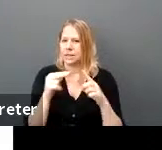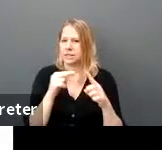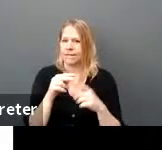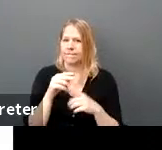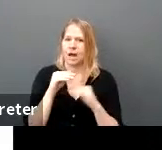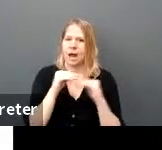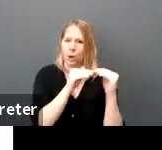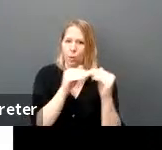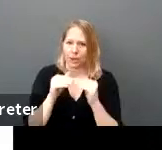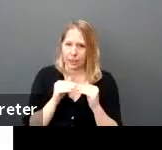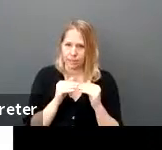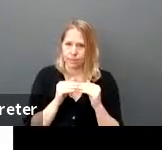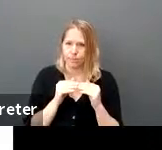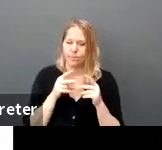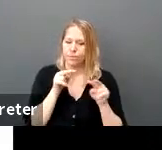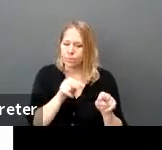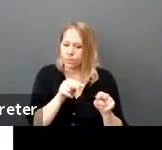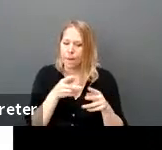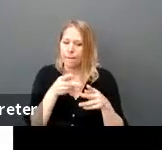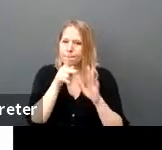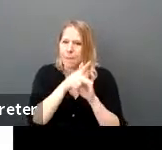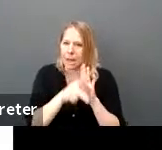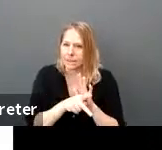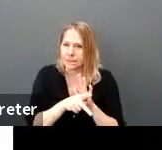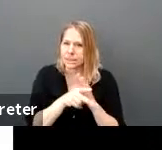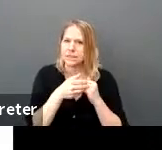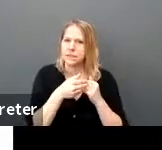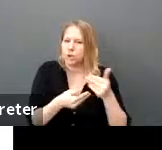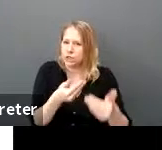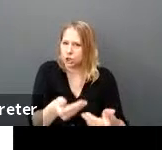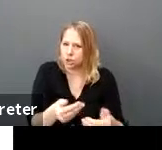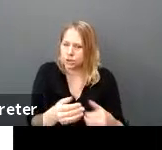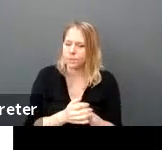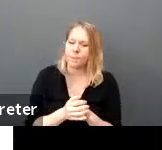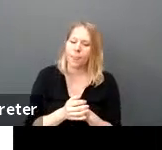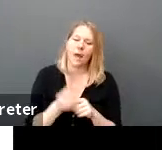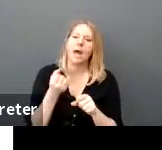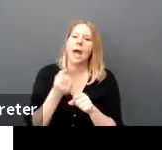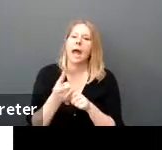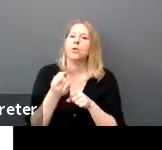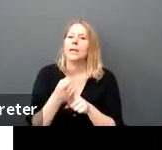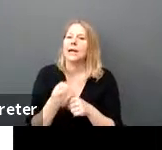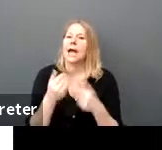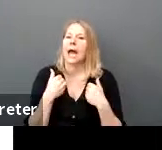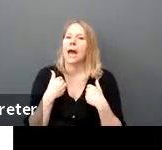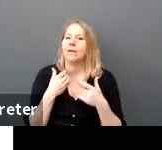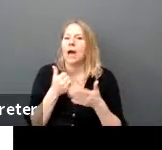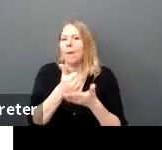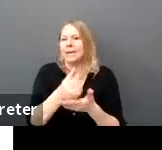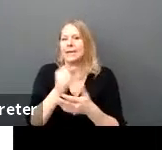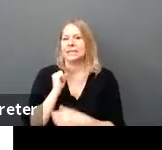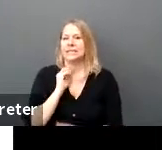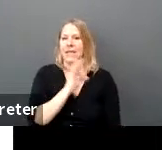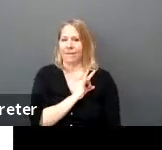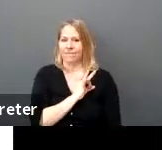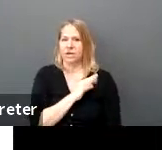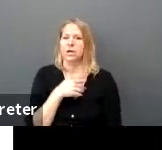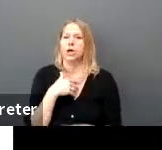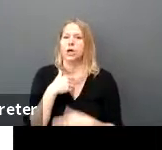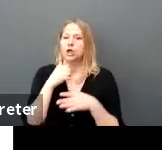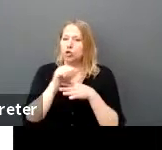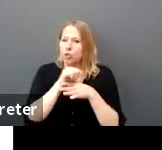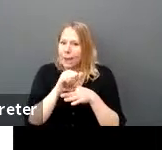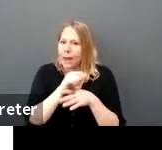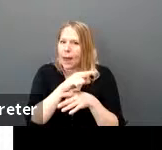their processes and procedures. And then annually helping our staff and training